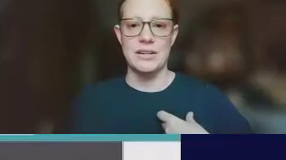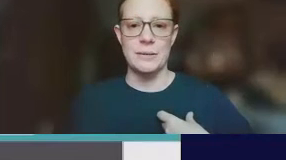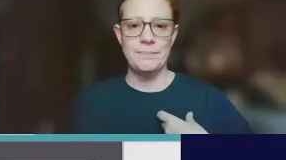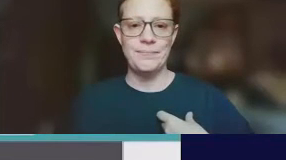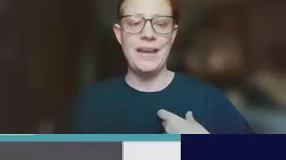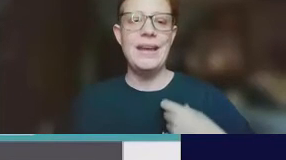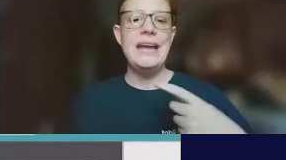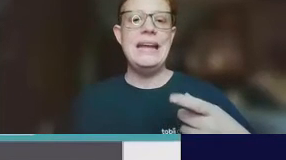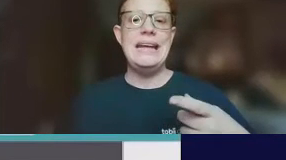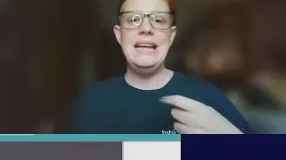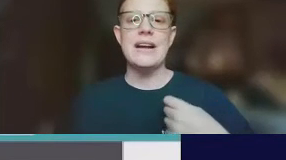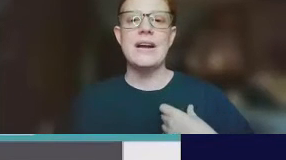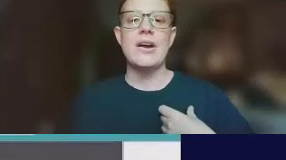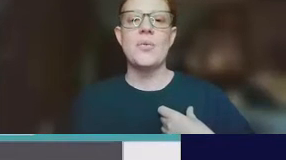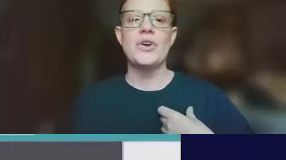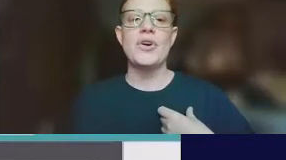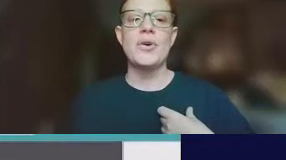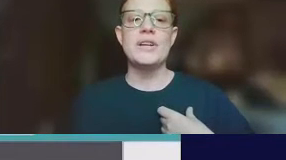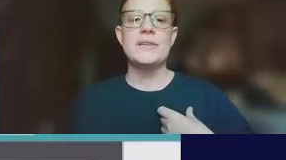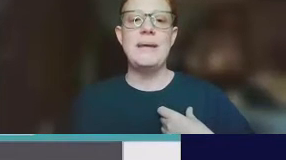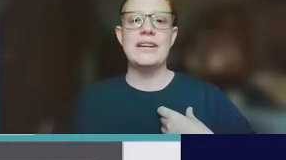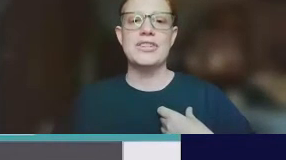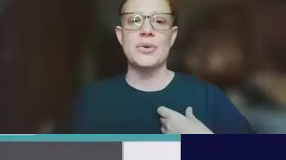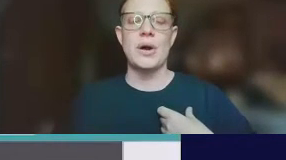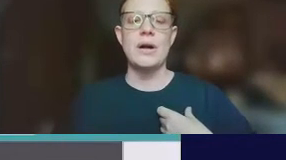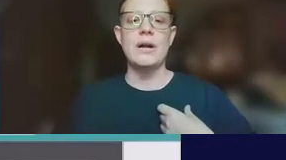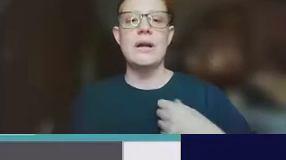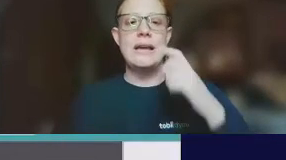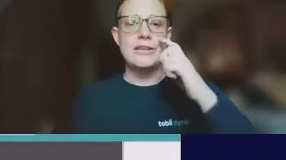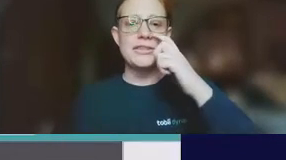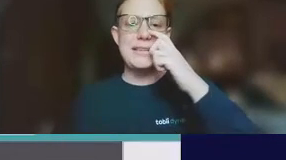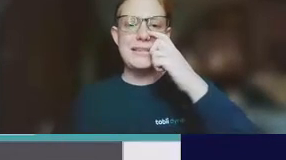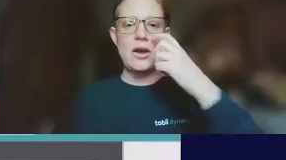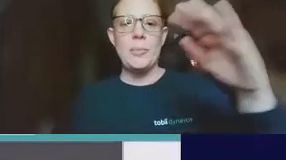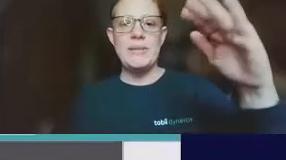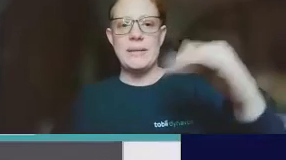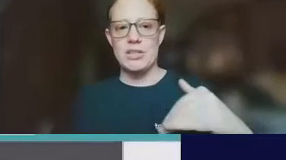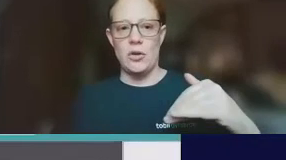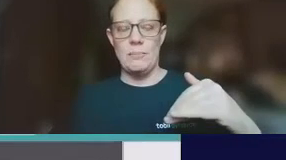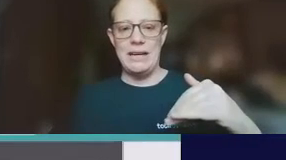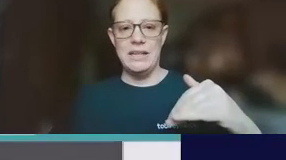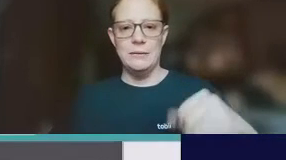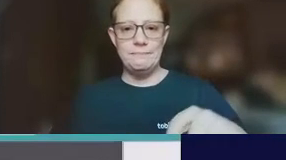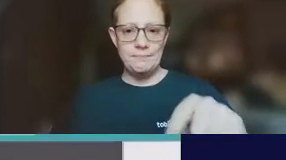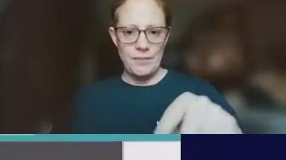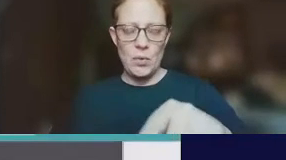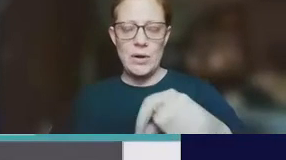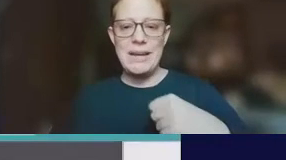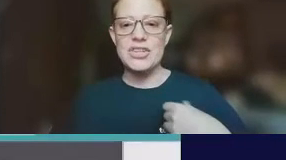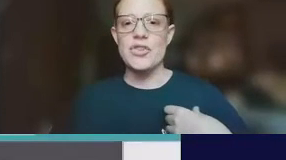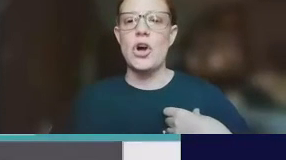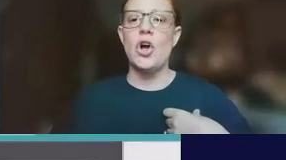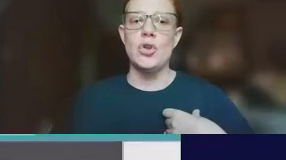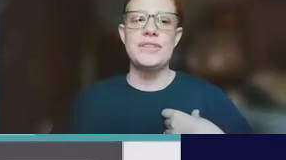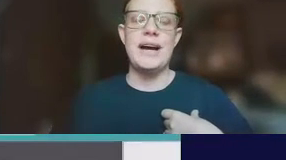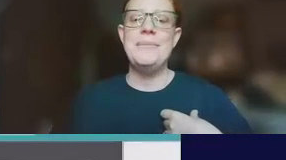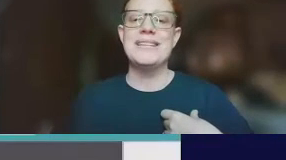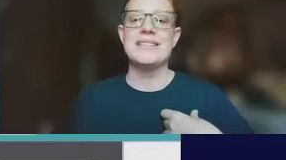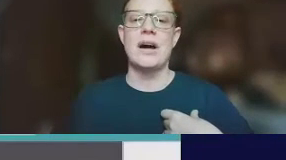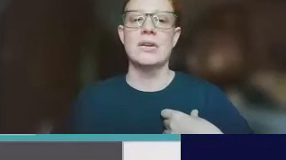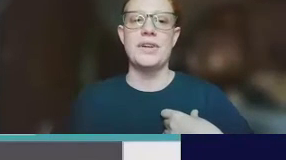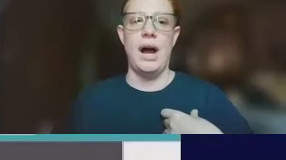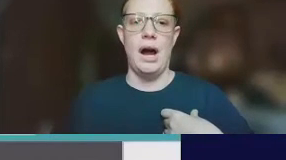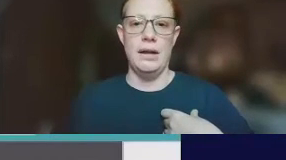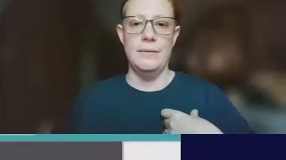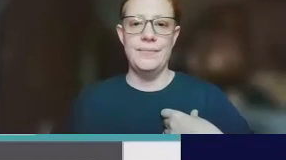touch enter. Here, we're going to make sure you'll see this opens up this whole menu. We want to make sure the hold time